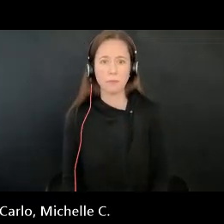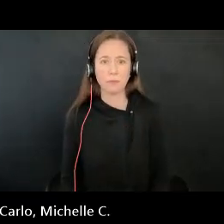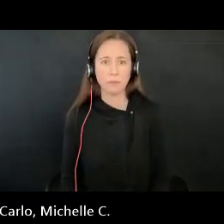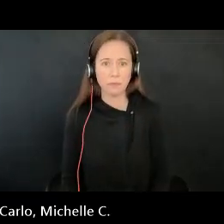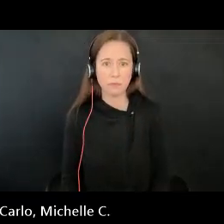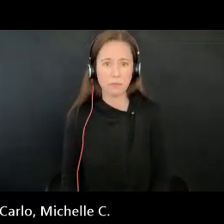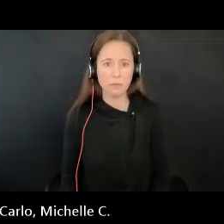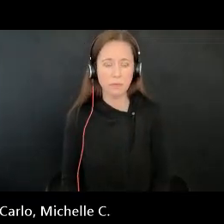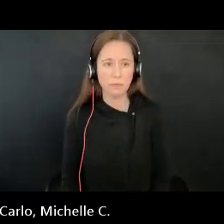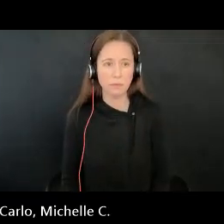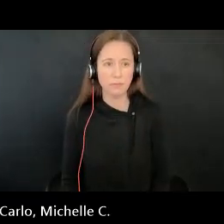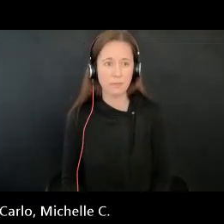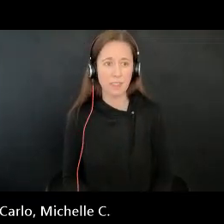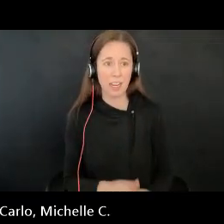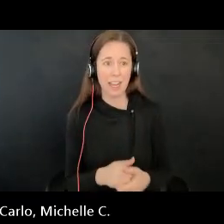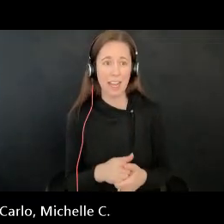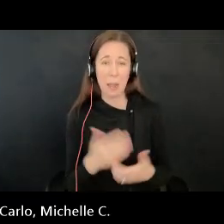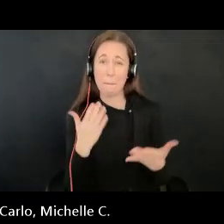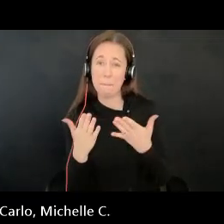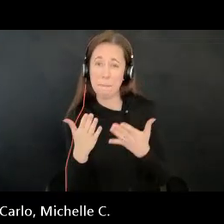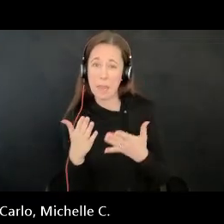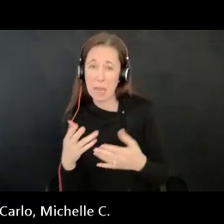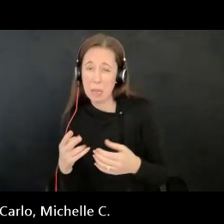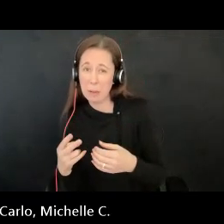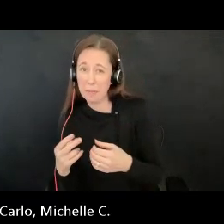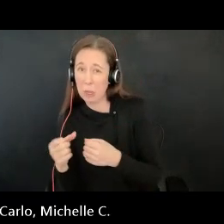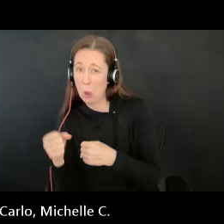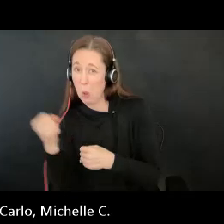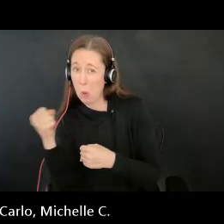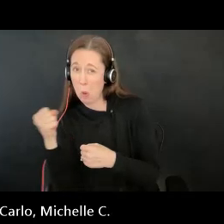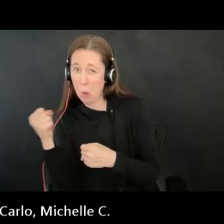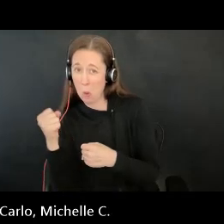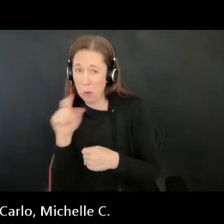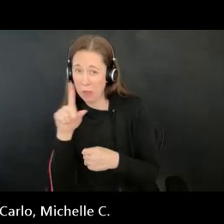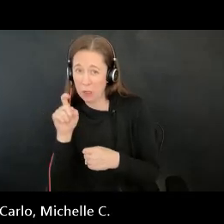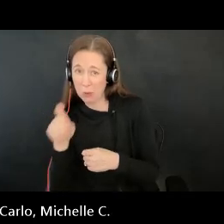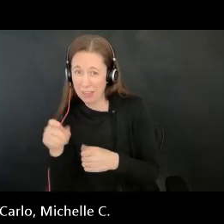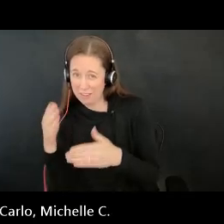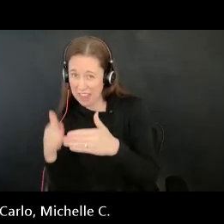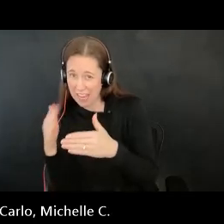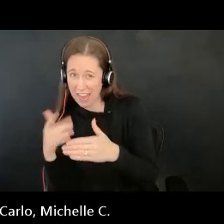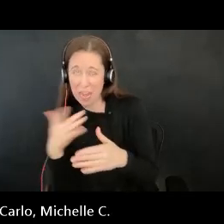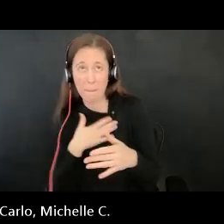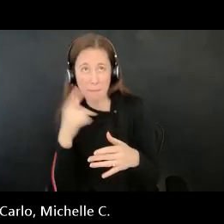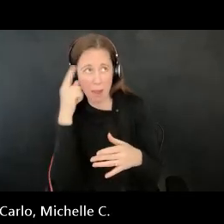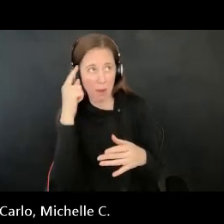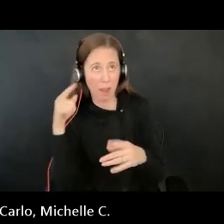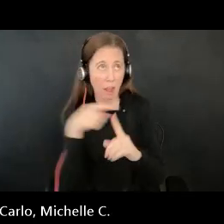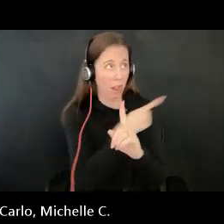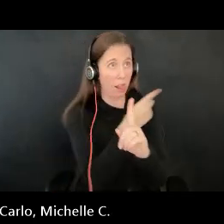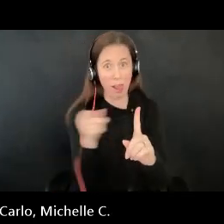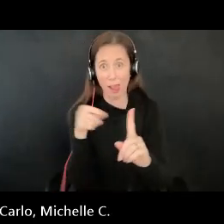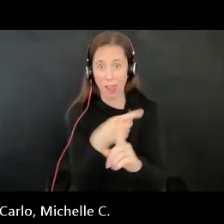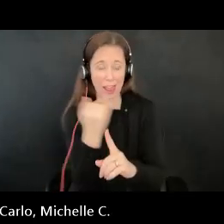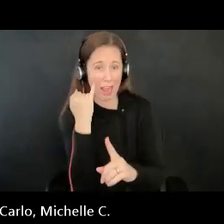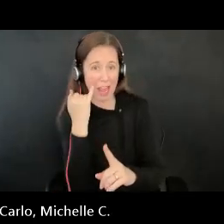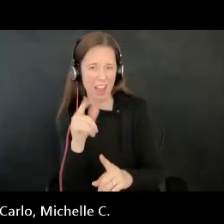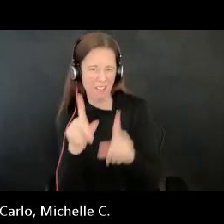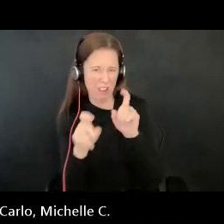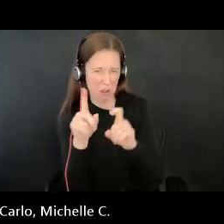end because I'm kind of scatter-minded and squirrel brained. And so I can get sidetracked if we start asking a